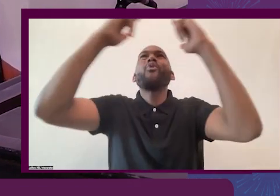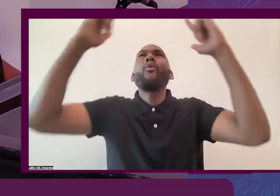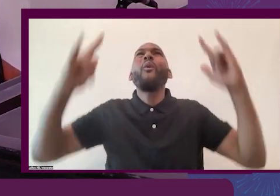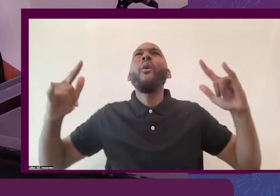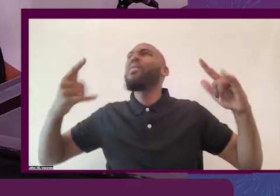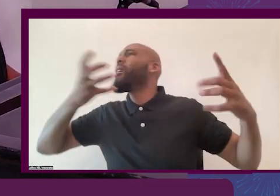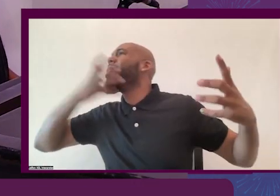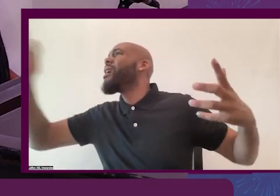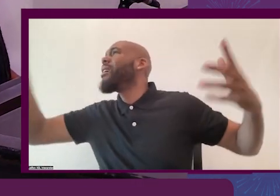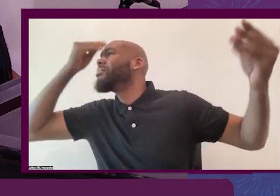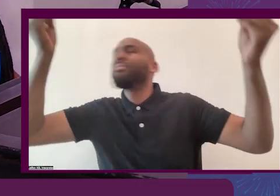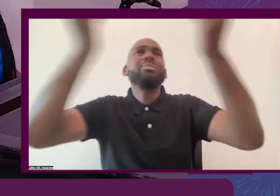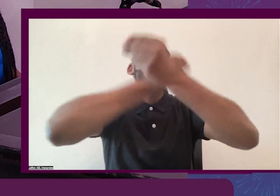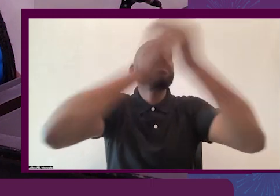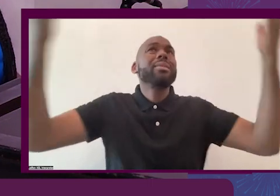rooftop.